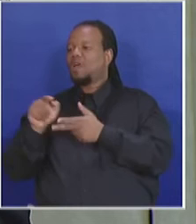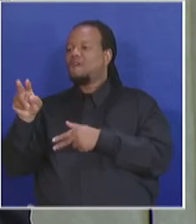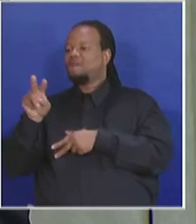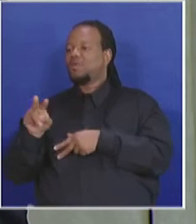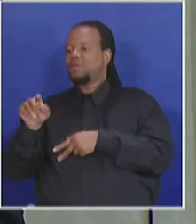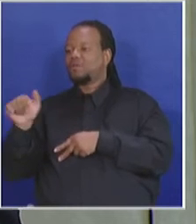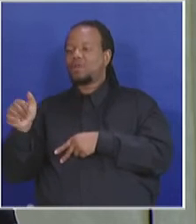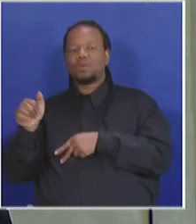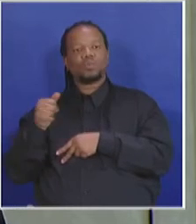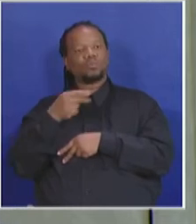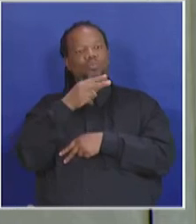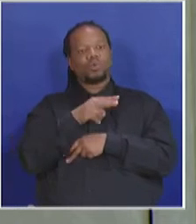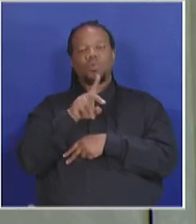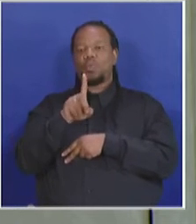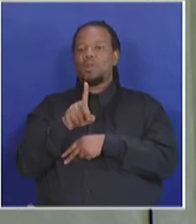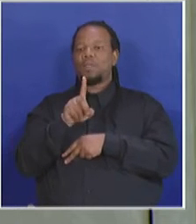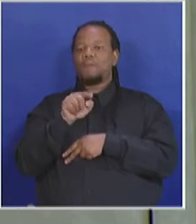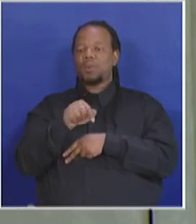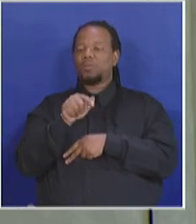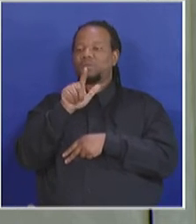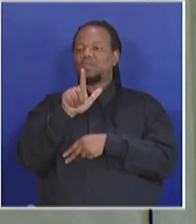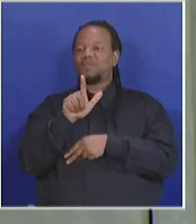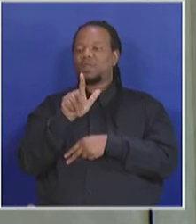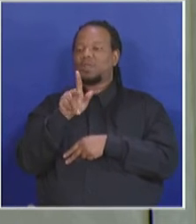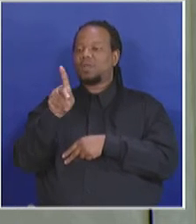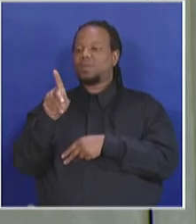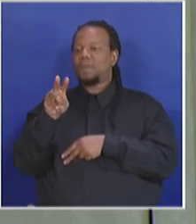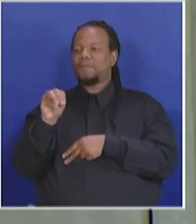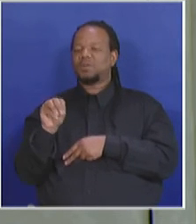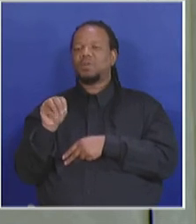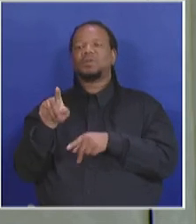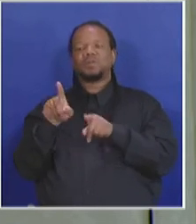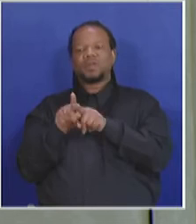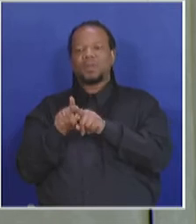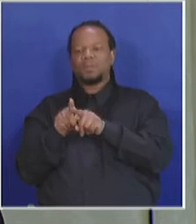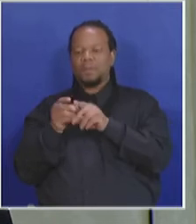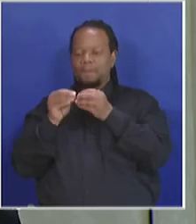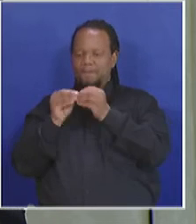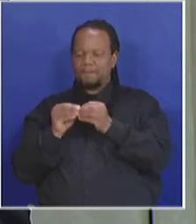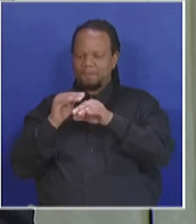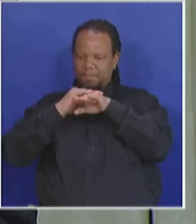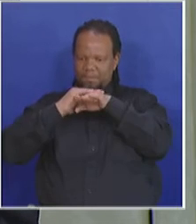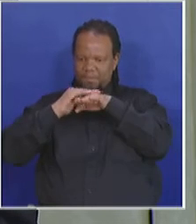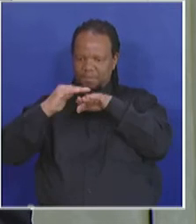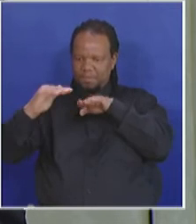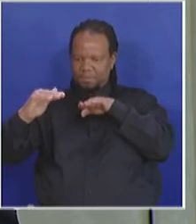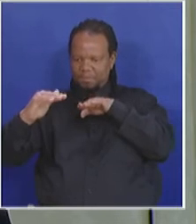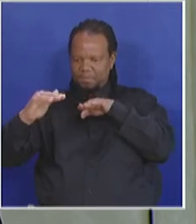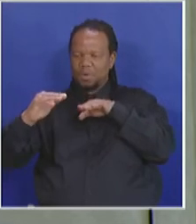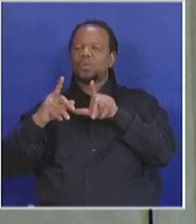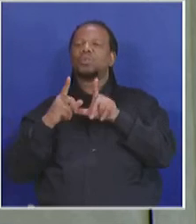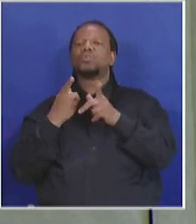21.7 kilometers, which in the main, that road is also under construction, and the following are being done. That